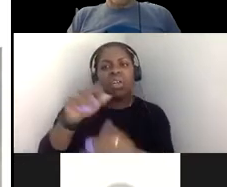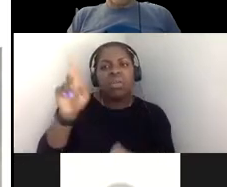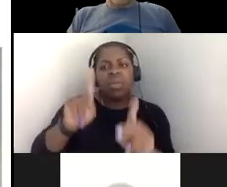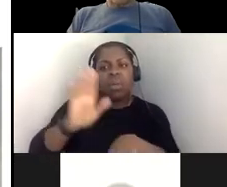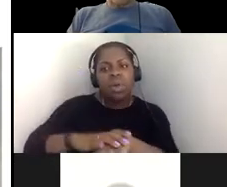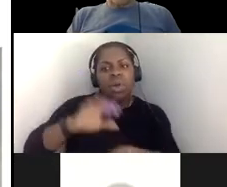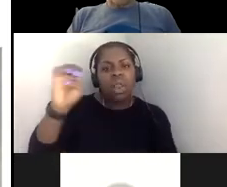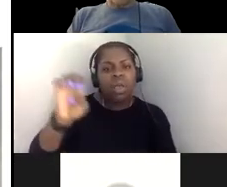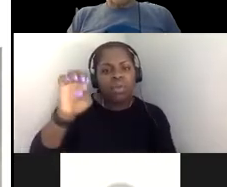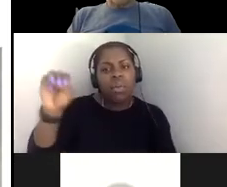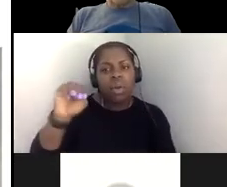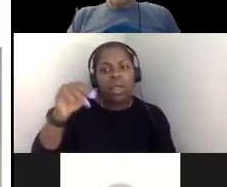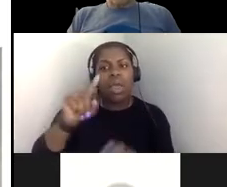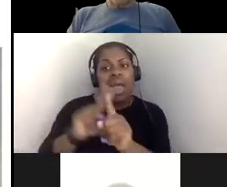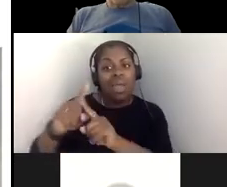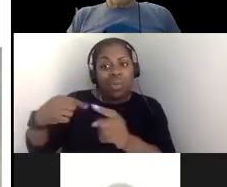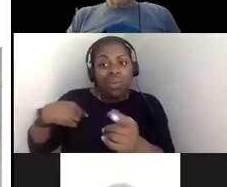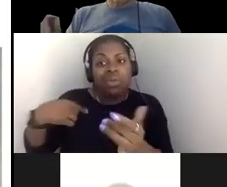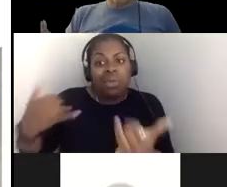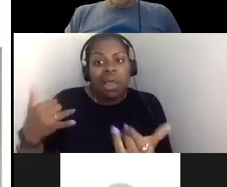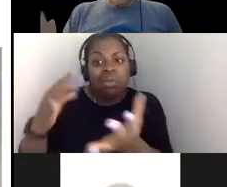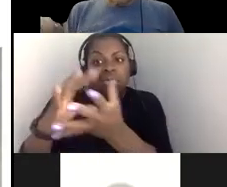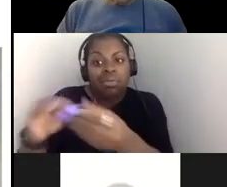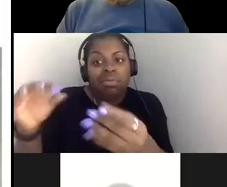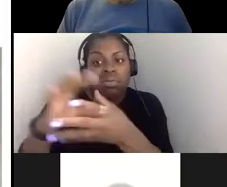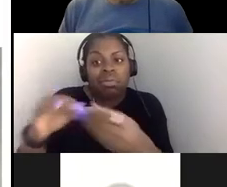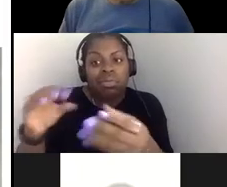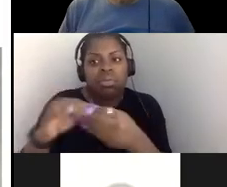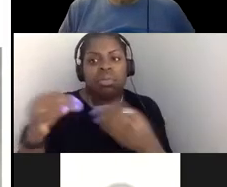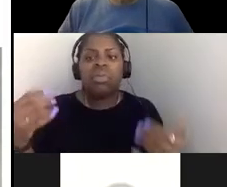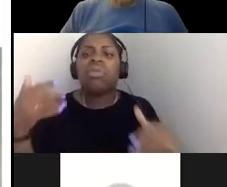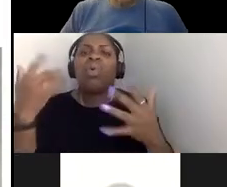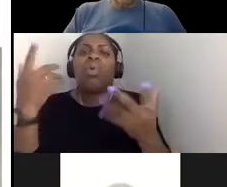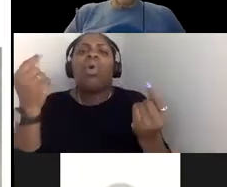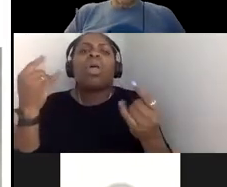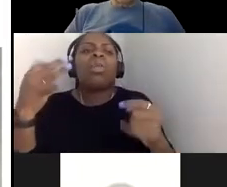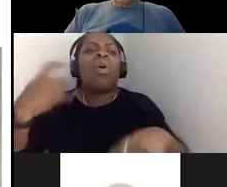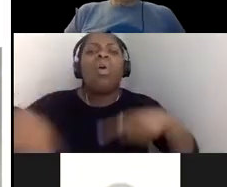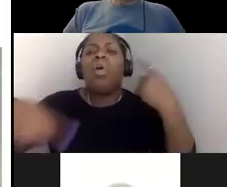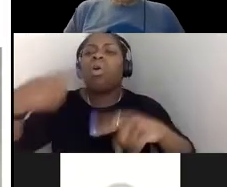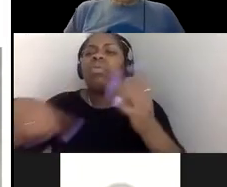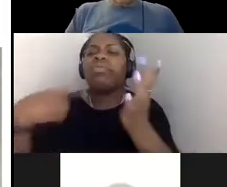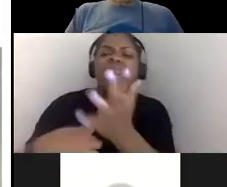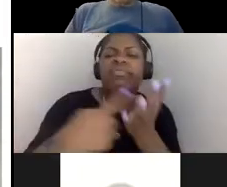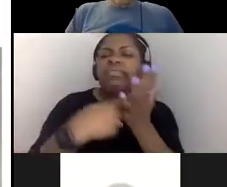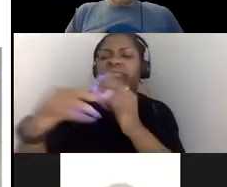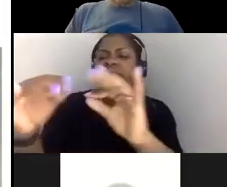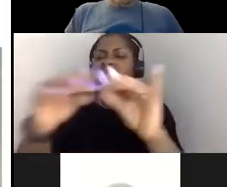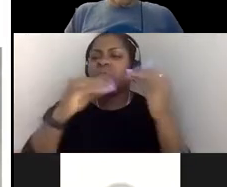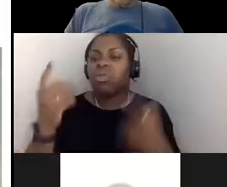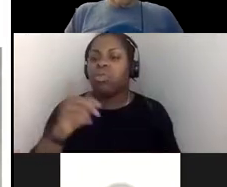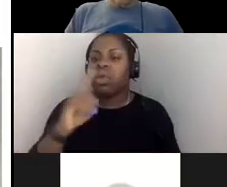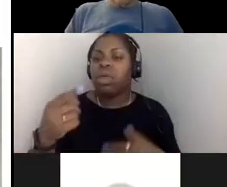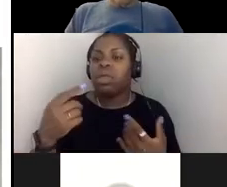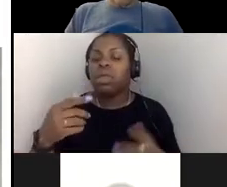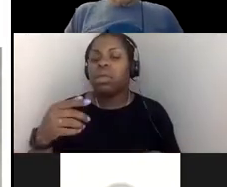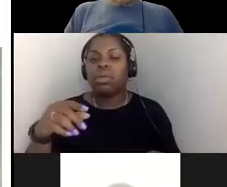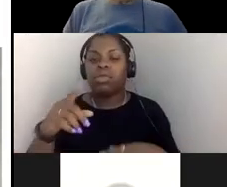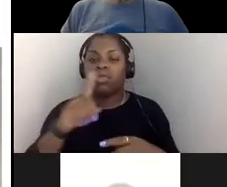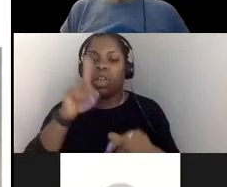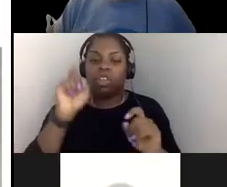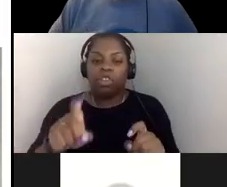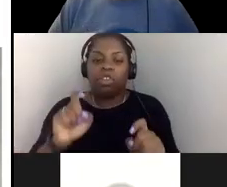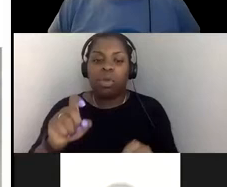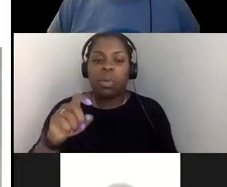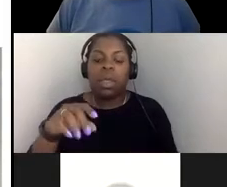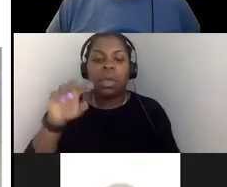monitoring as we speak. What's the argument for electronic monitoring? I think you could probably imagine the electronic monitoring is